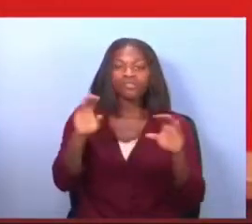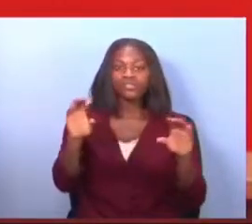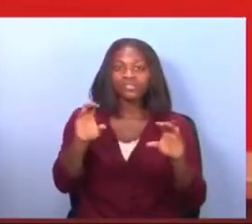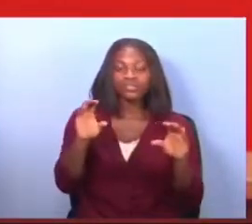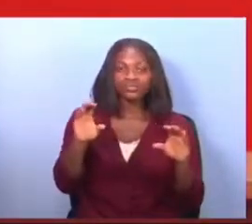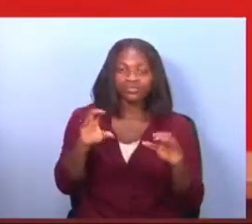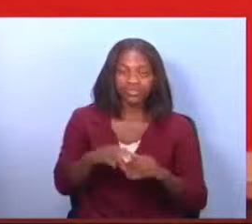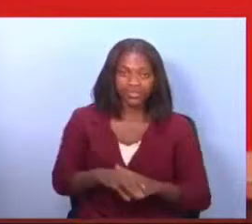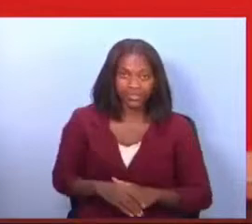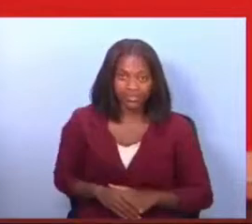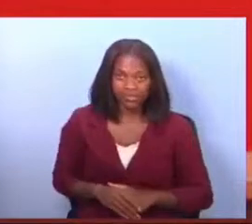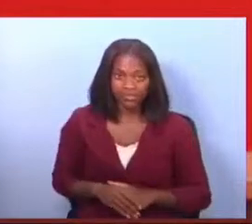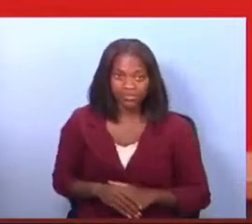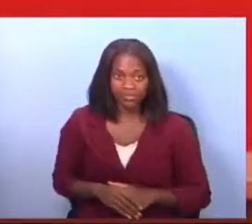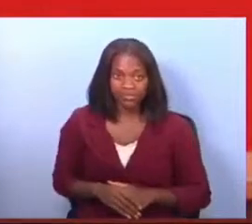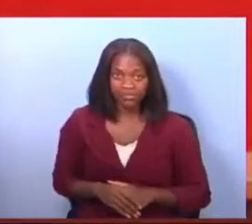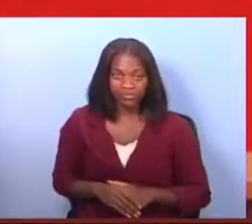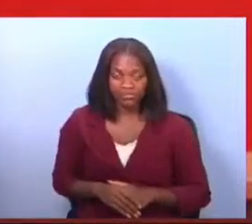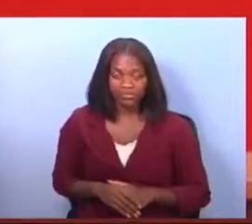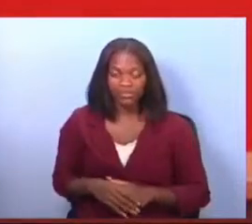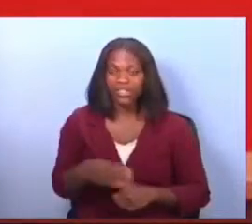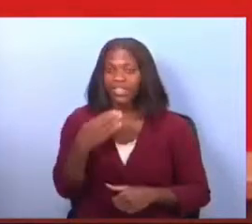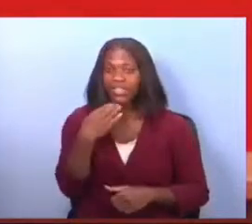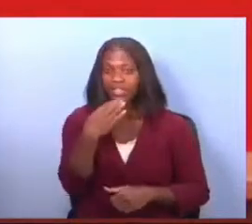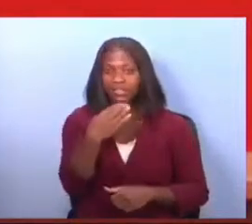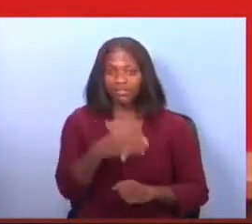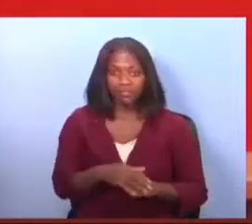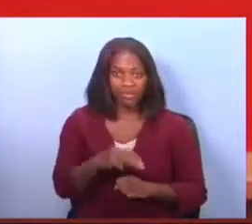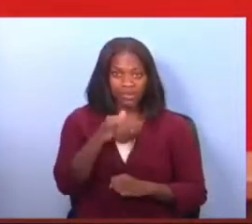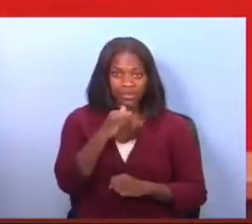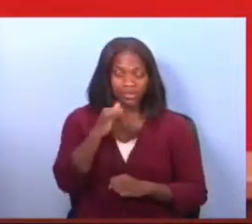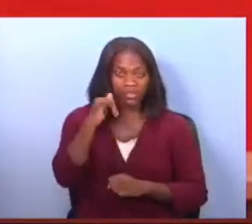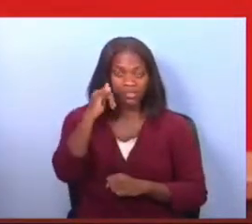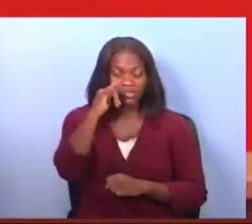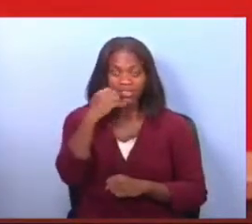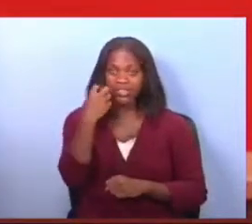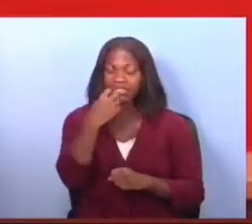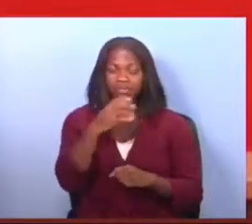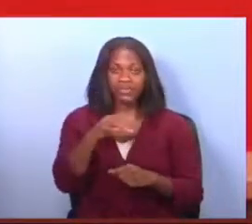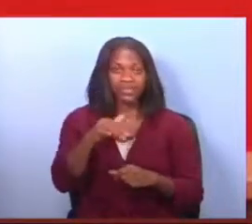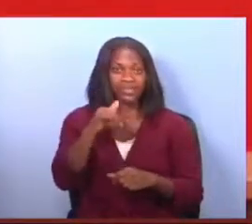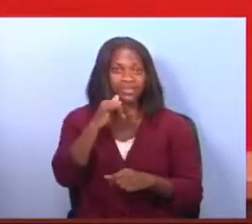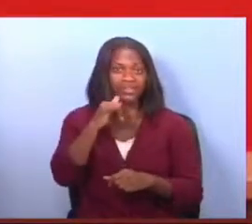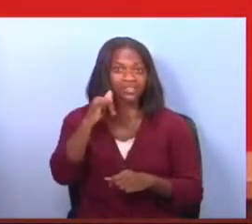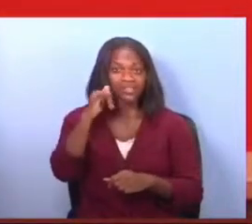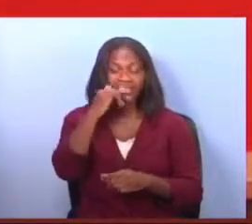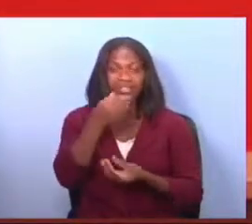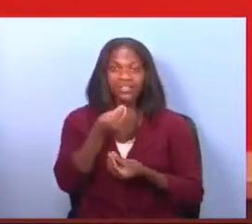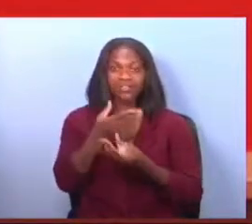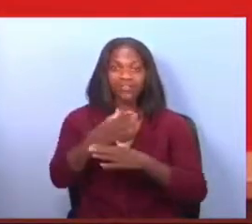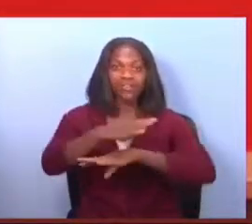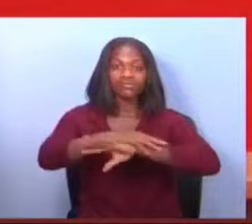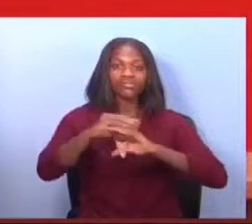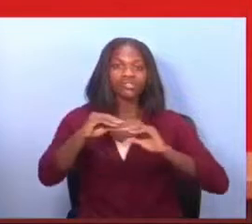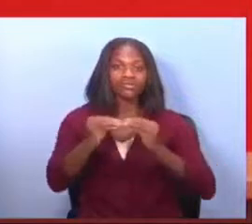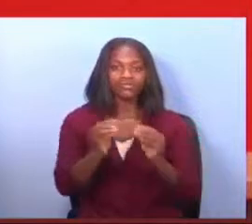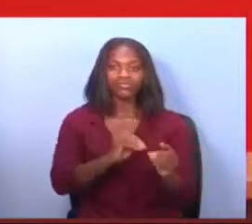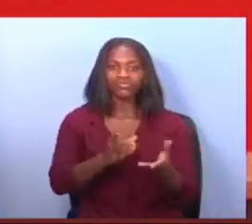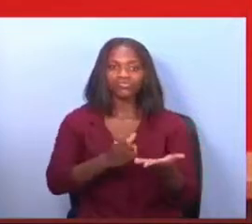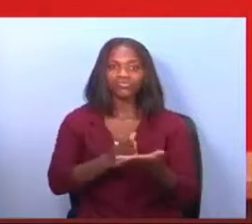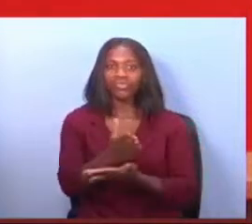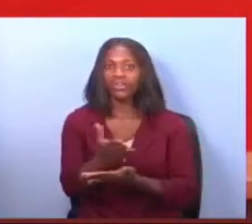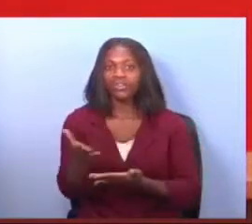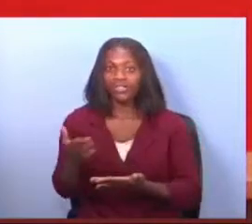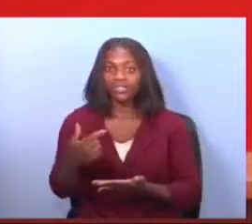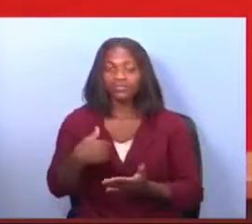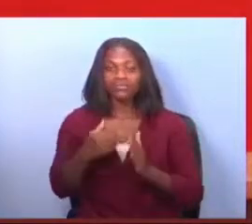the Speaker, based on your submission, directed the table office to do the needful. I will also ask